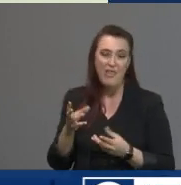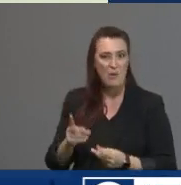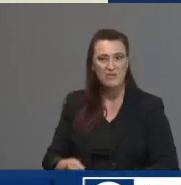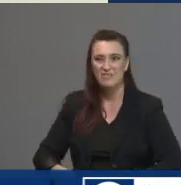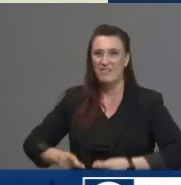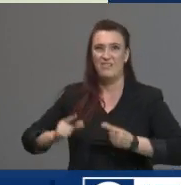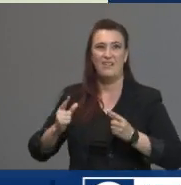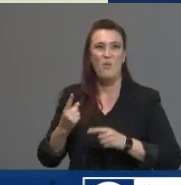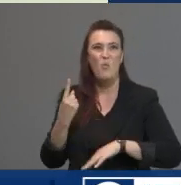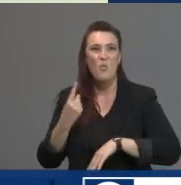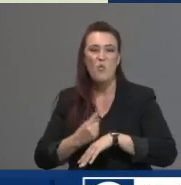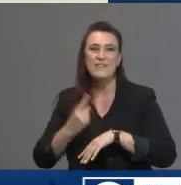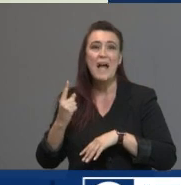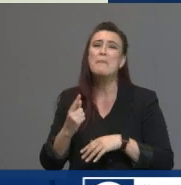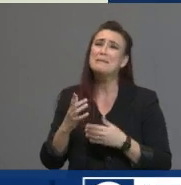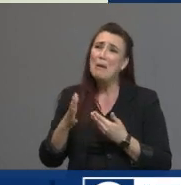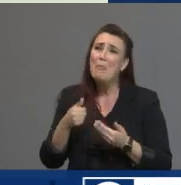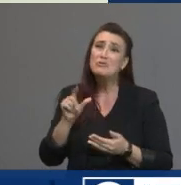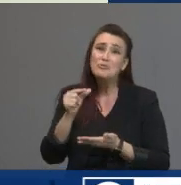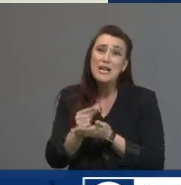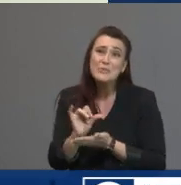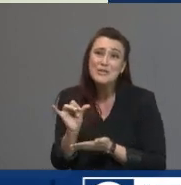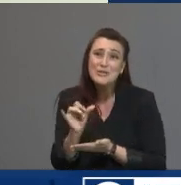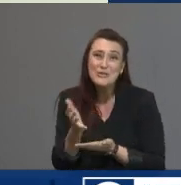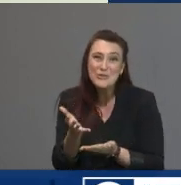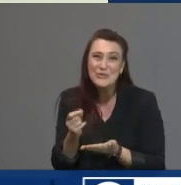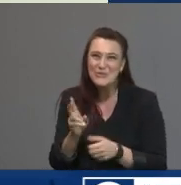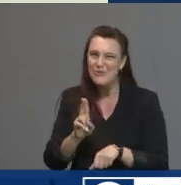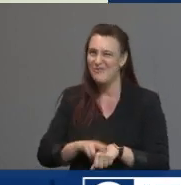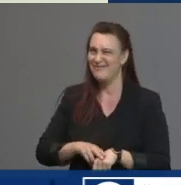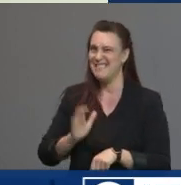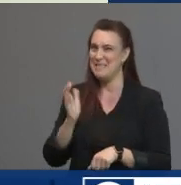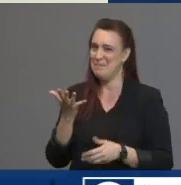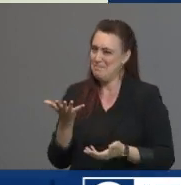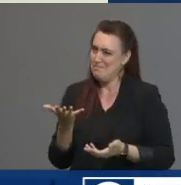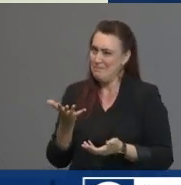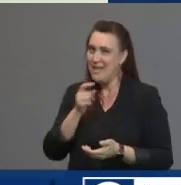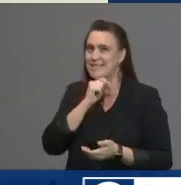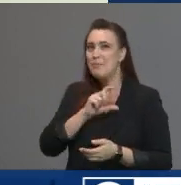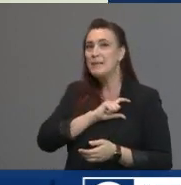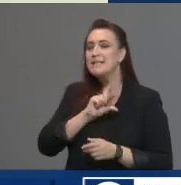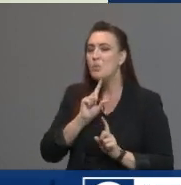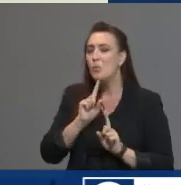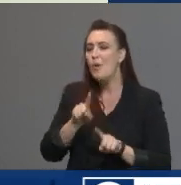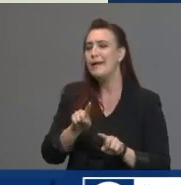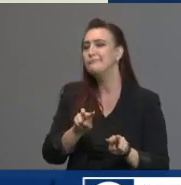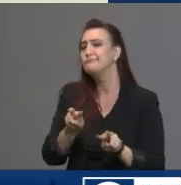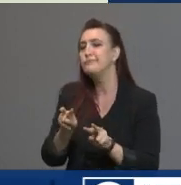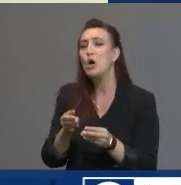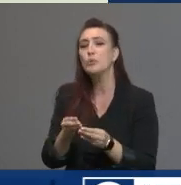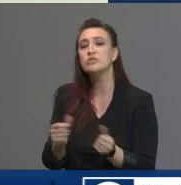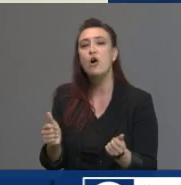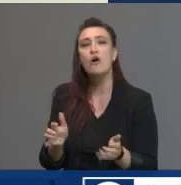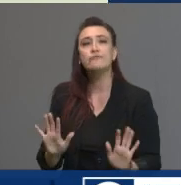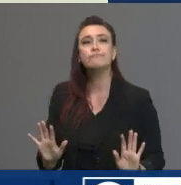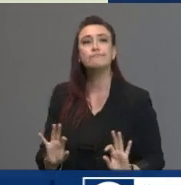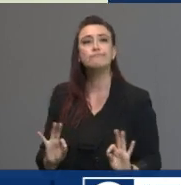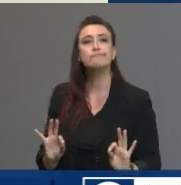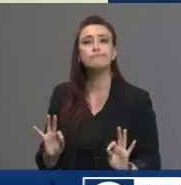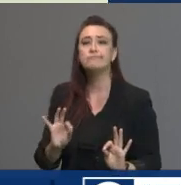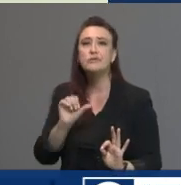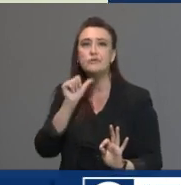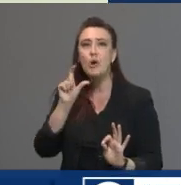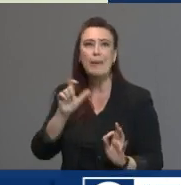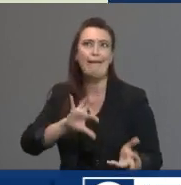the day of virtual graduation. And the Tempe police went there, and the issue was resolved